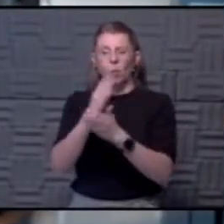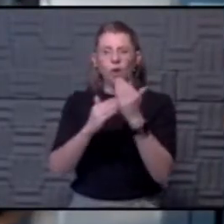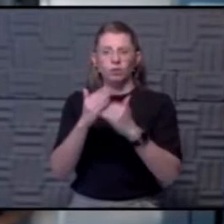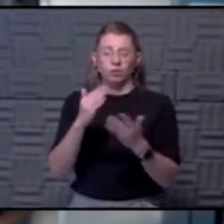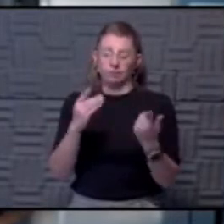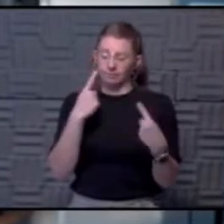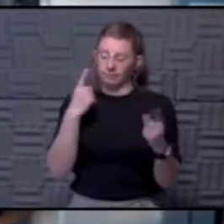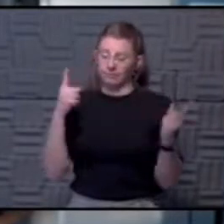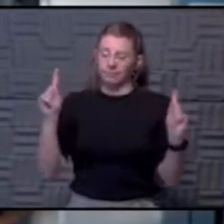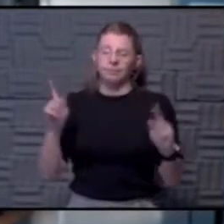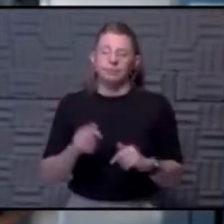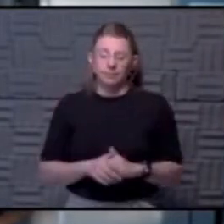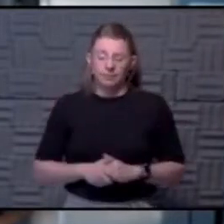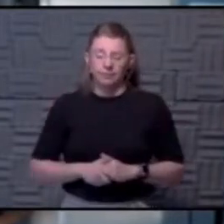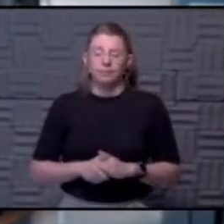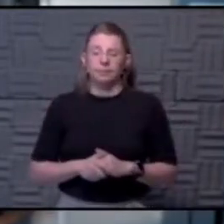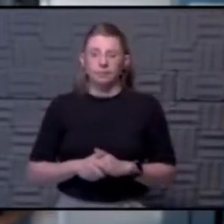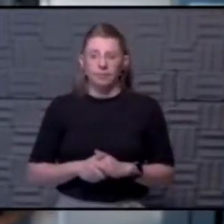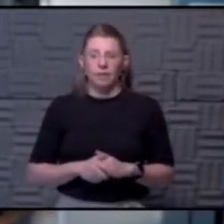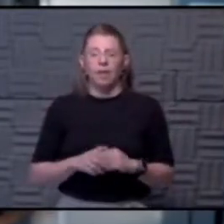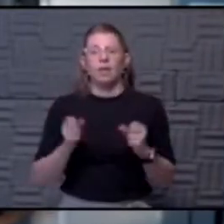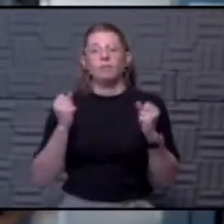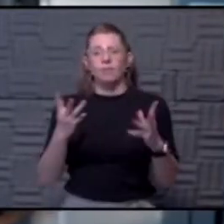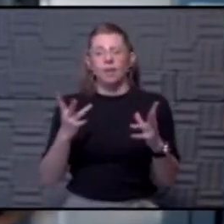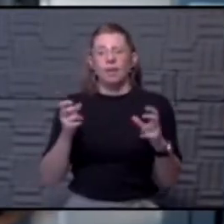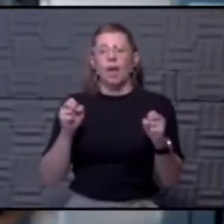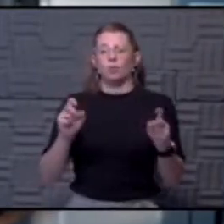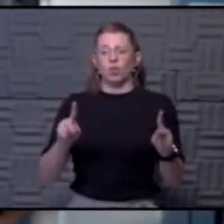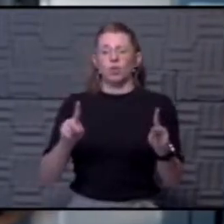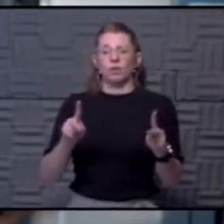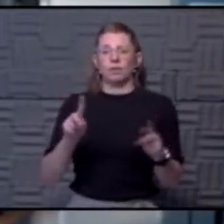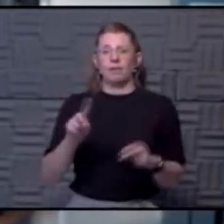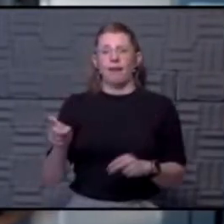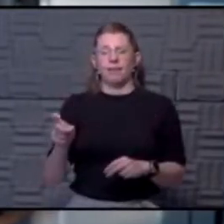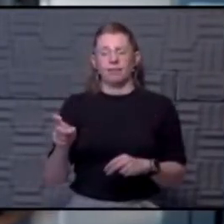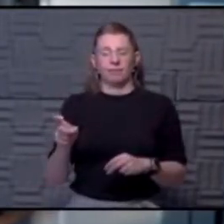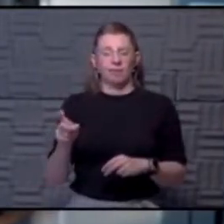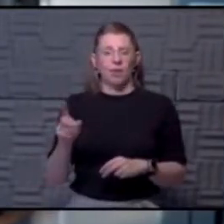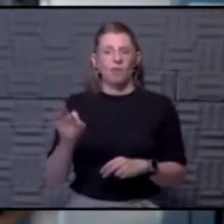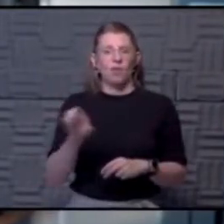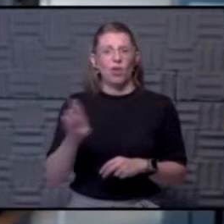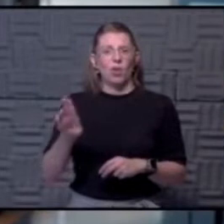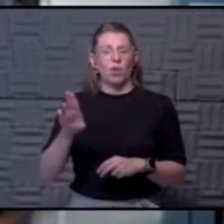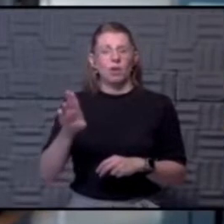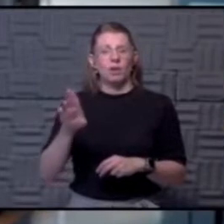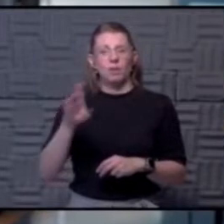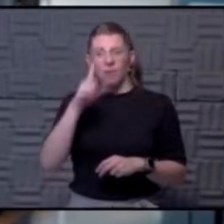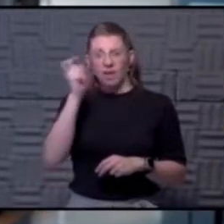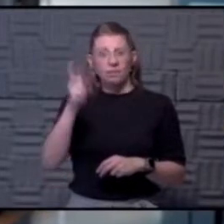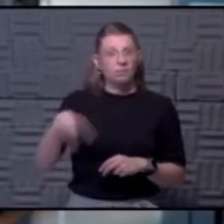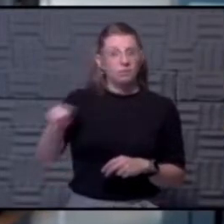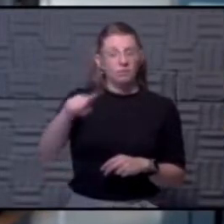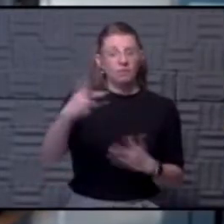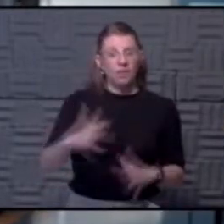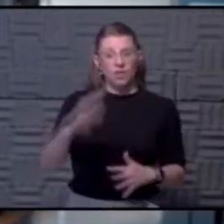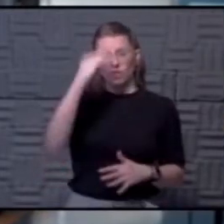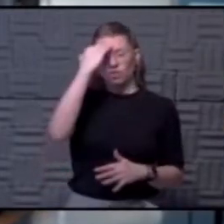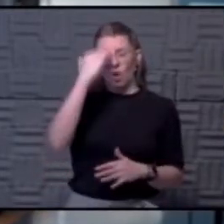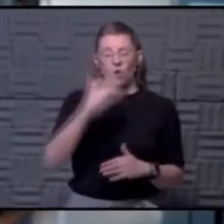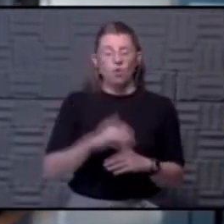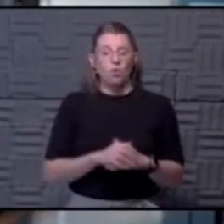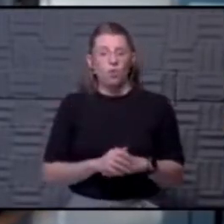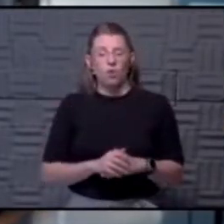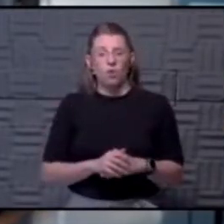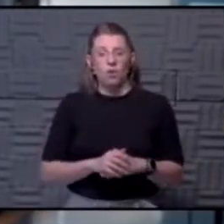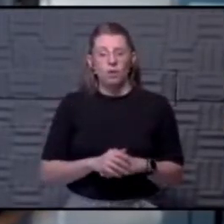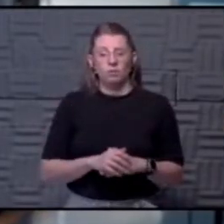work well. And we have lots of opportunities to diagnose influenza because, and as you guys know, It wasn't long, number